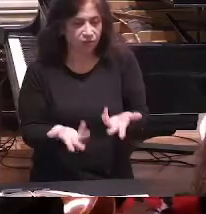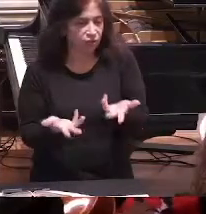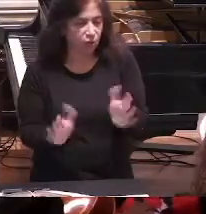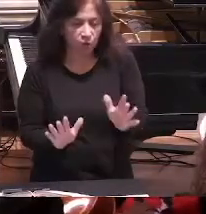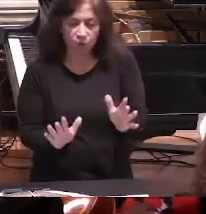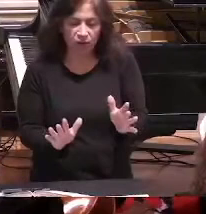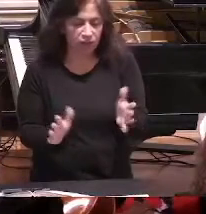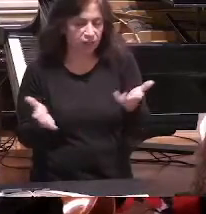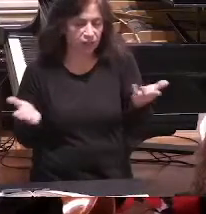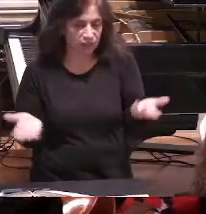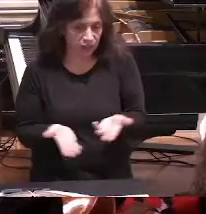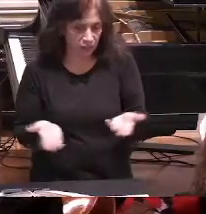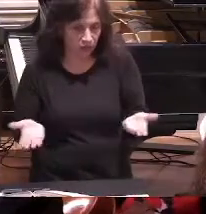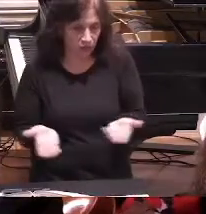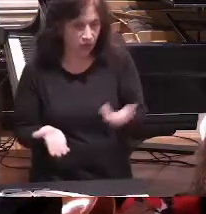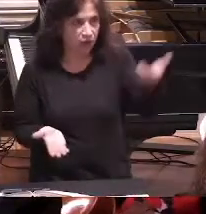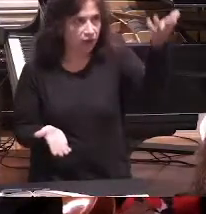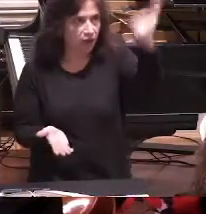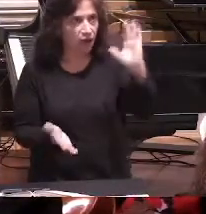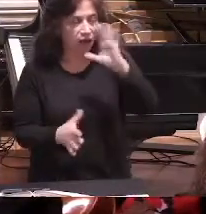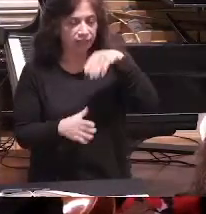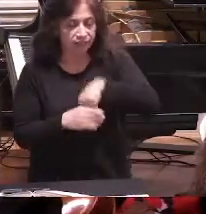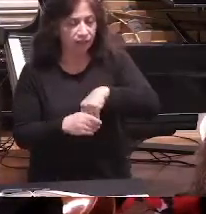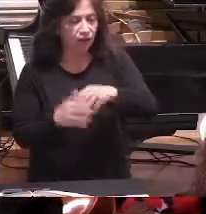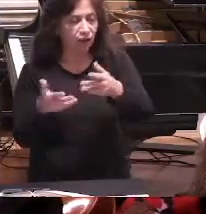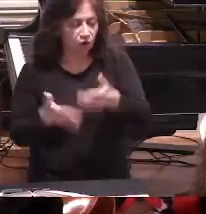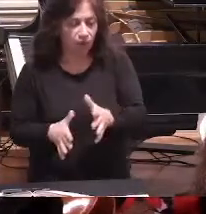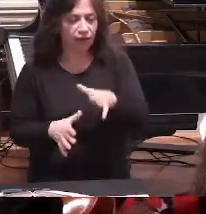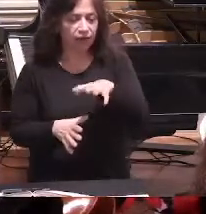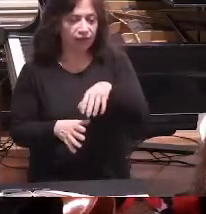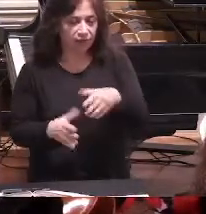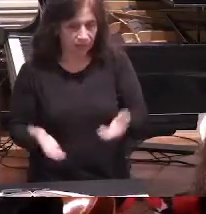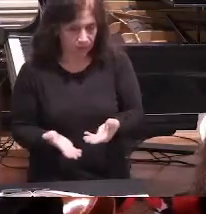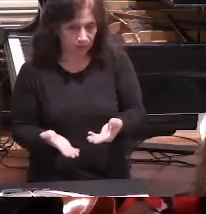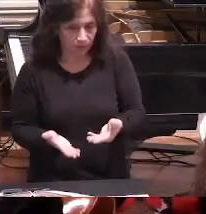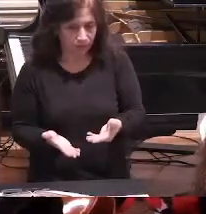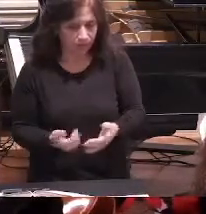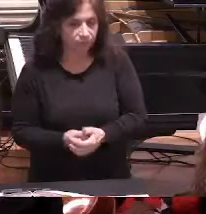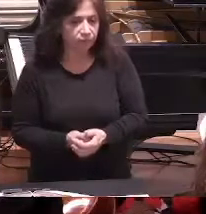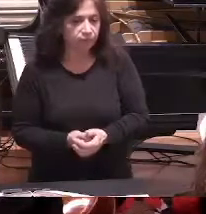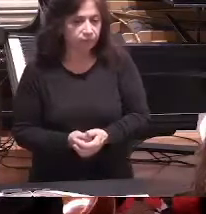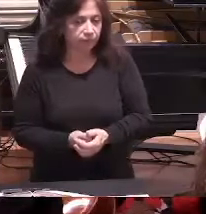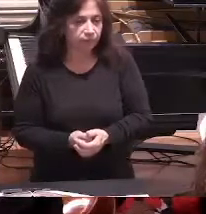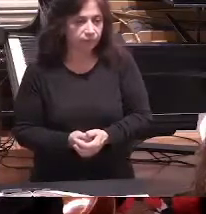It's already here. God is already here.